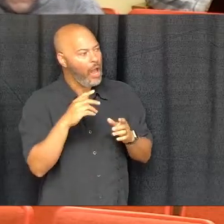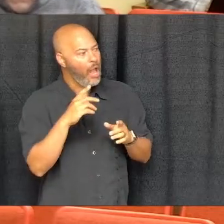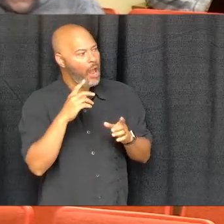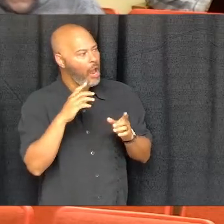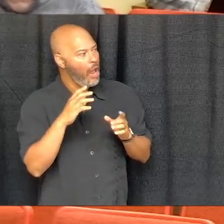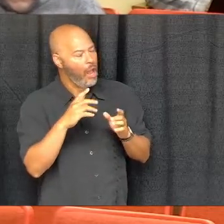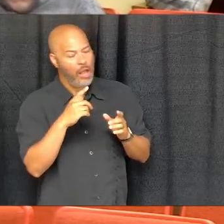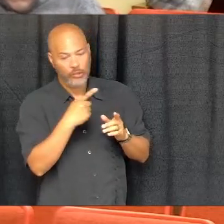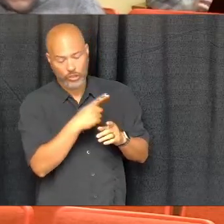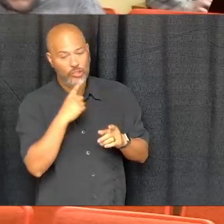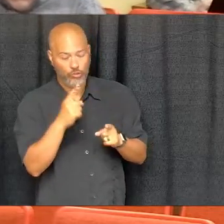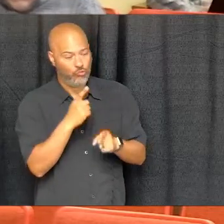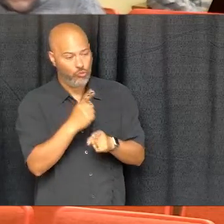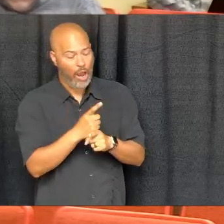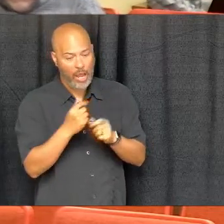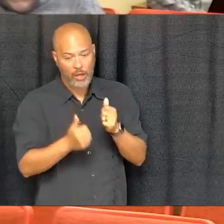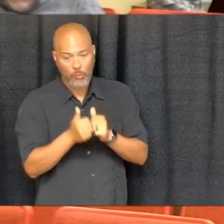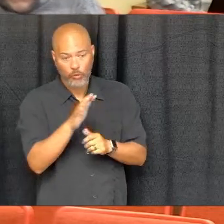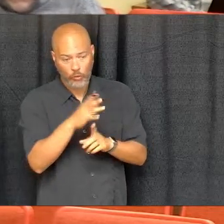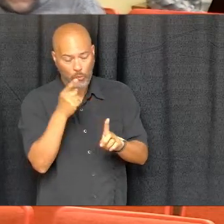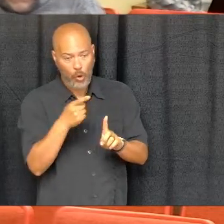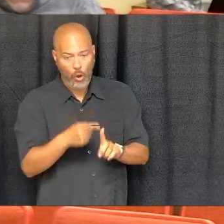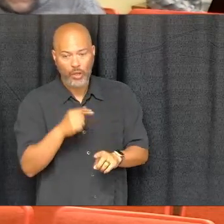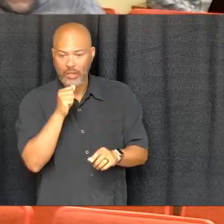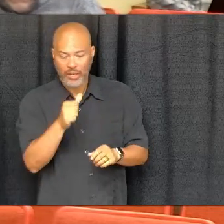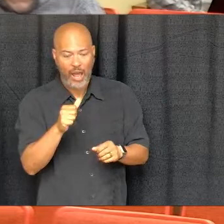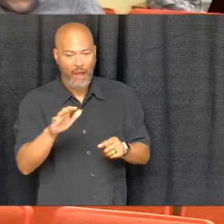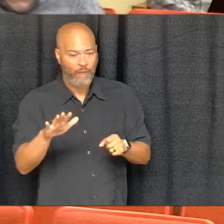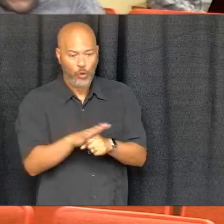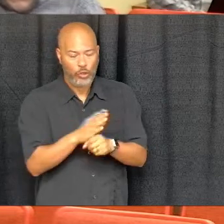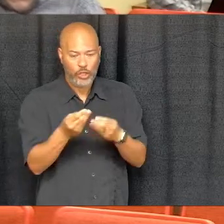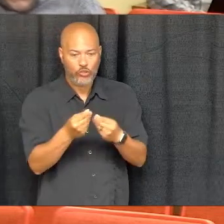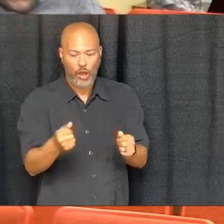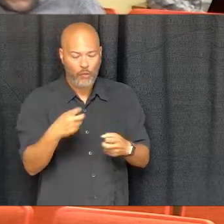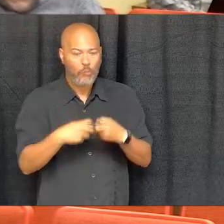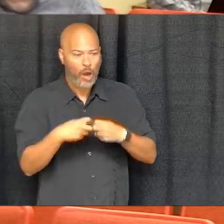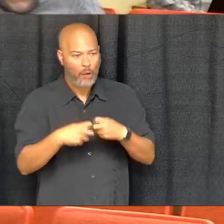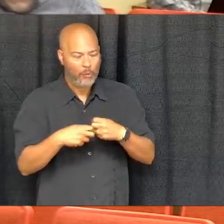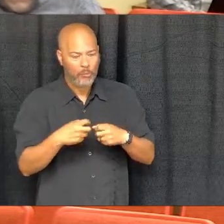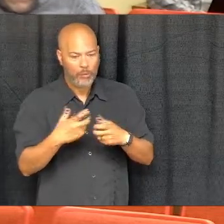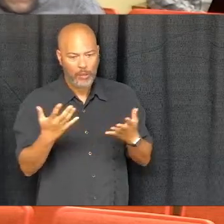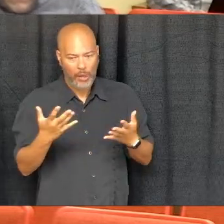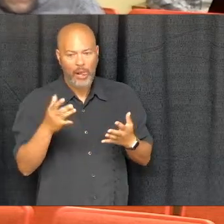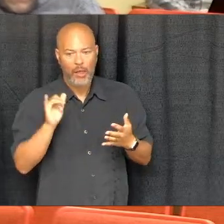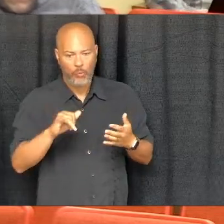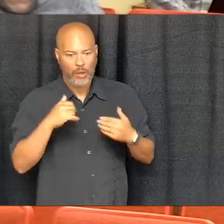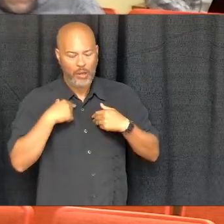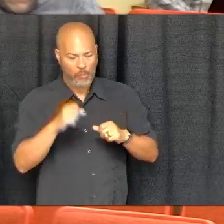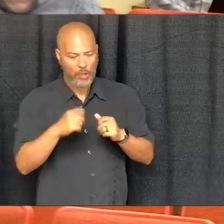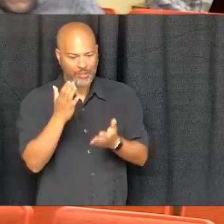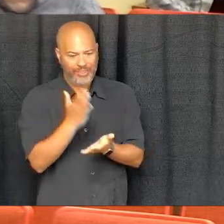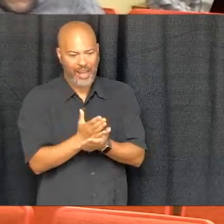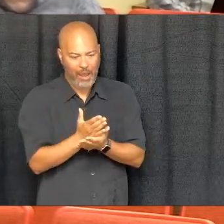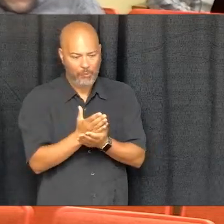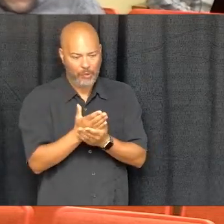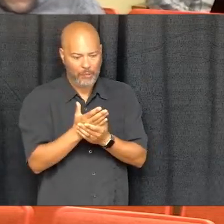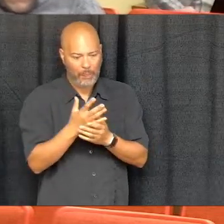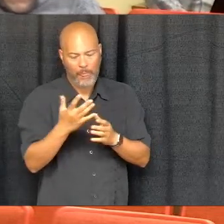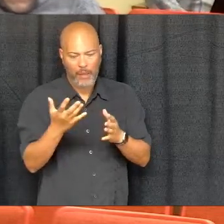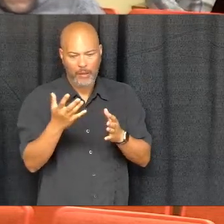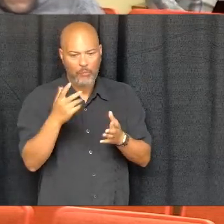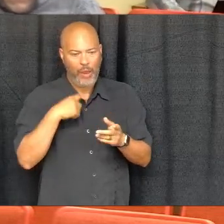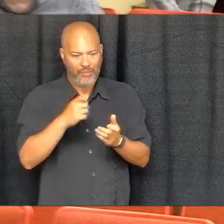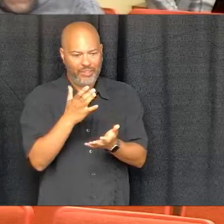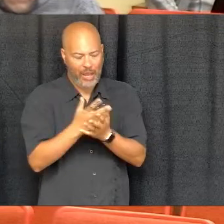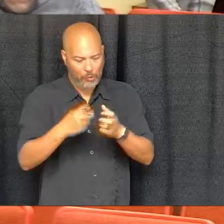most of her accounts in that fact that this does not fully solve the problem. It is a bit of a Band-Aid. You know, we have to stop the bleeding first. We have to correct it.